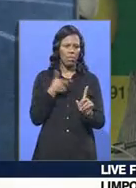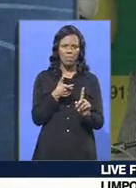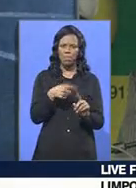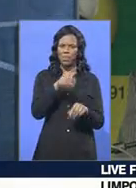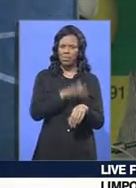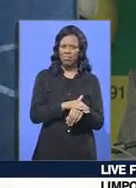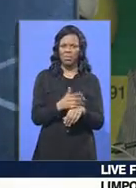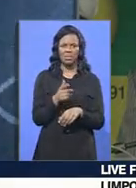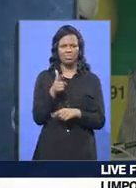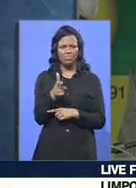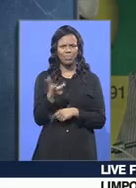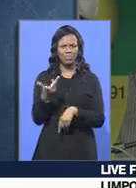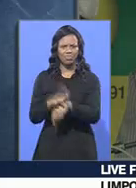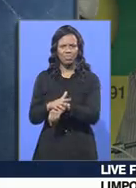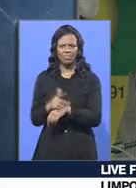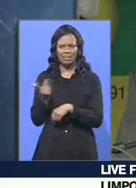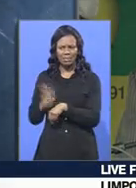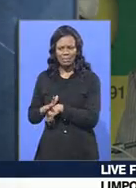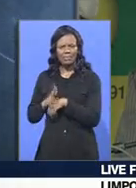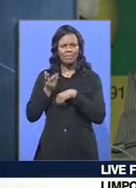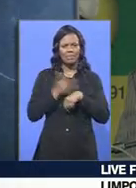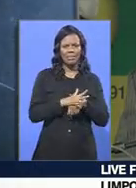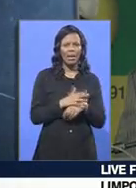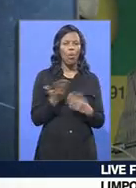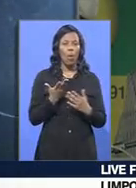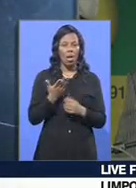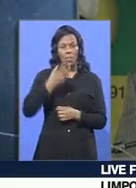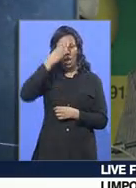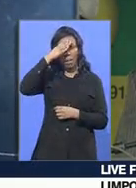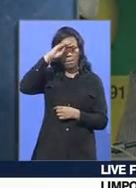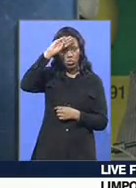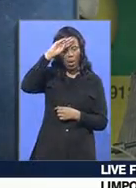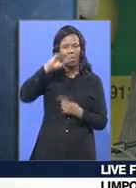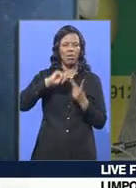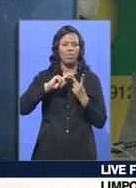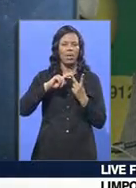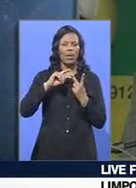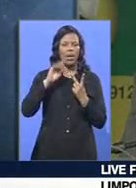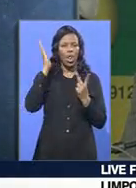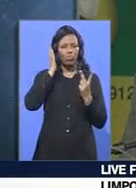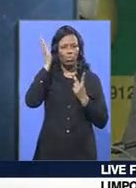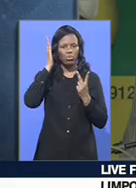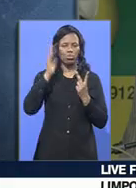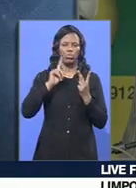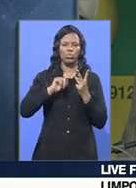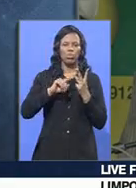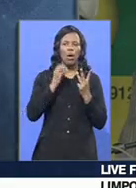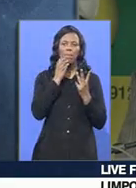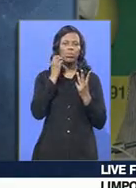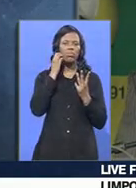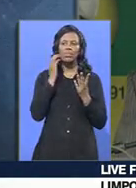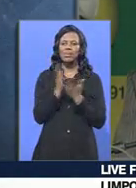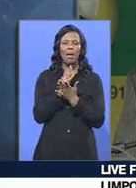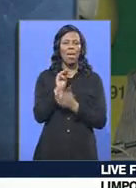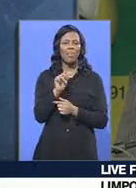force also undertook raids in Botswana, Lesotho, and Mozambique, killing unarmed